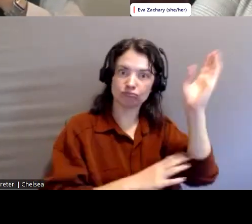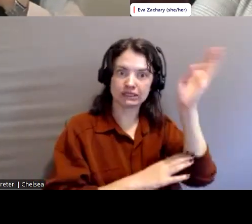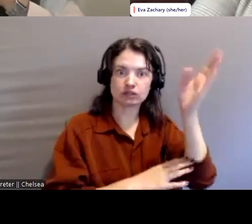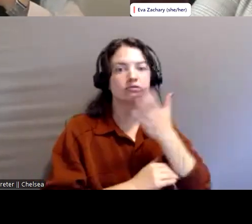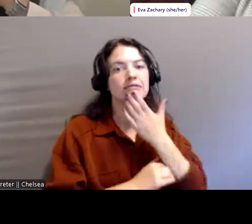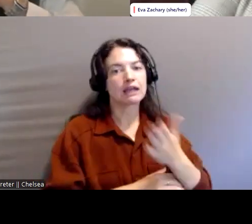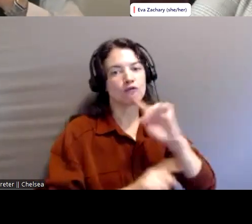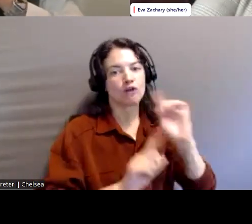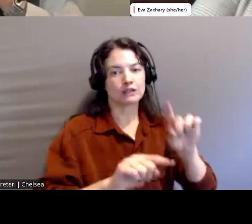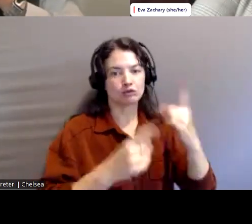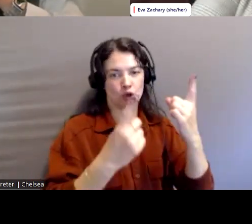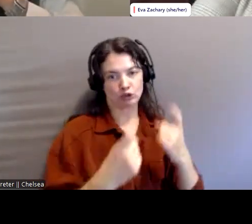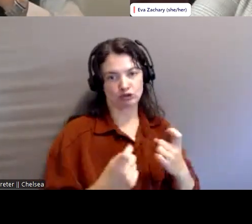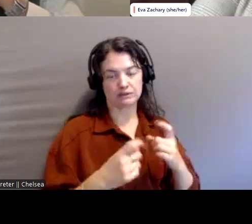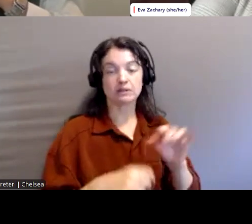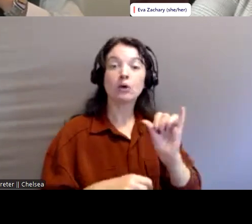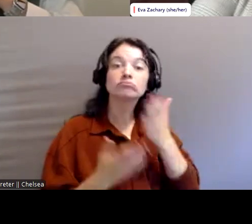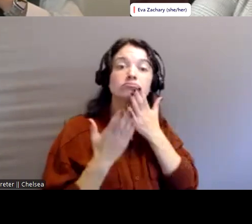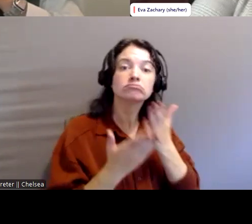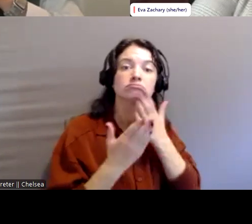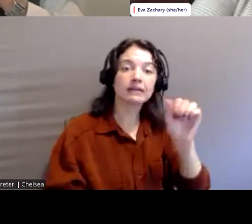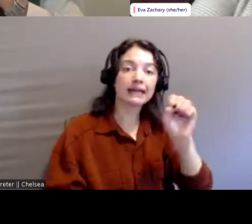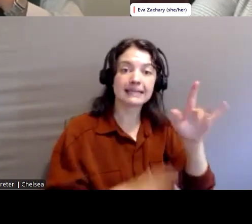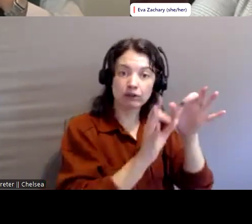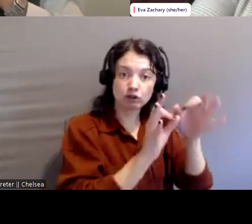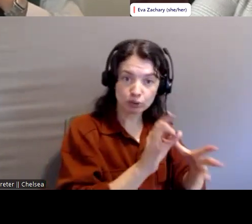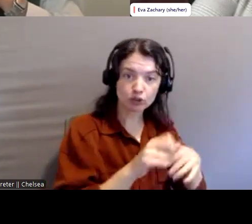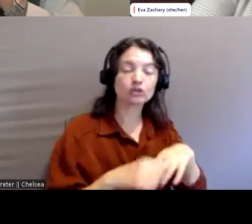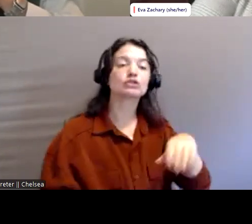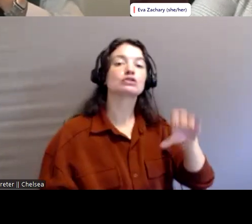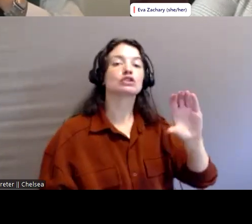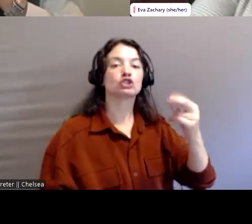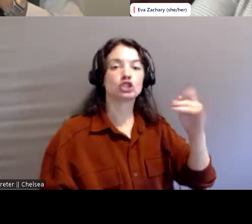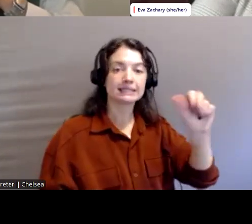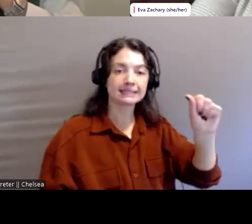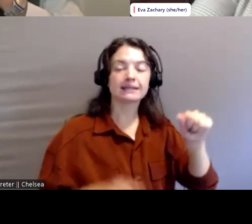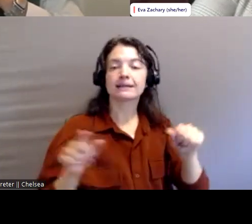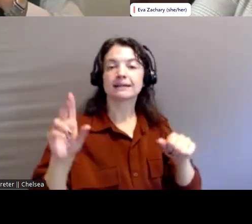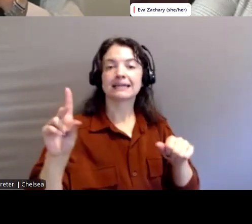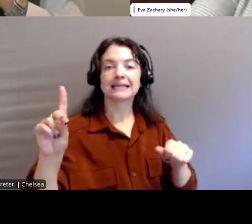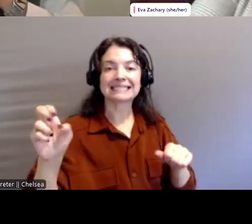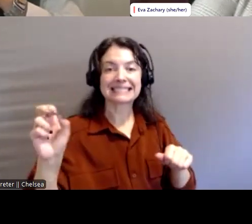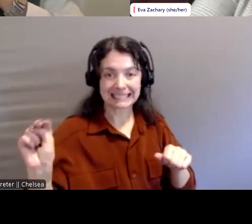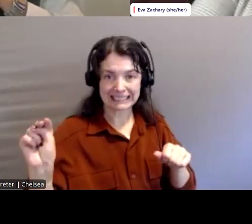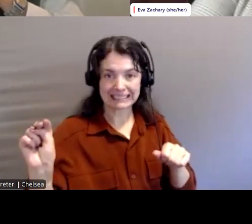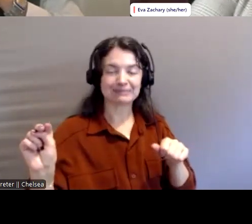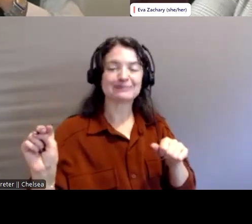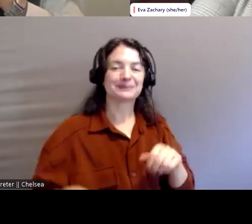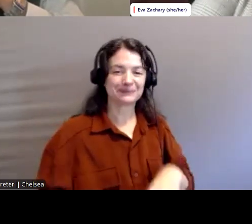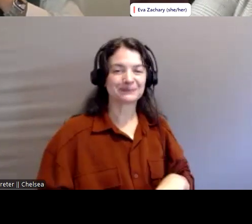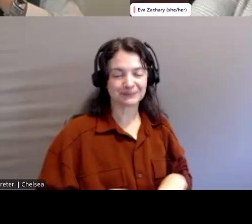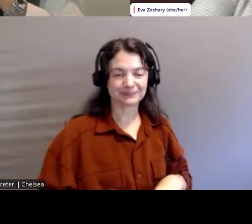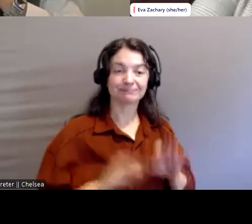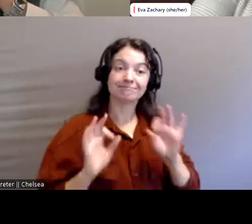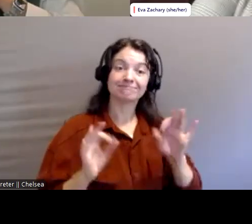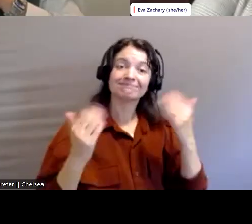would also like to thank our ASL interpreters, Chelsea Freeman and Dan Weeb, and our